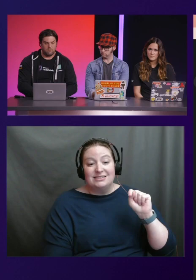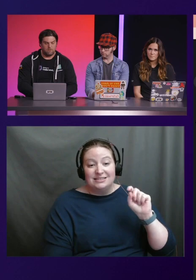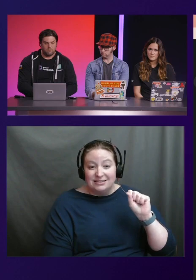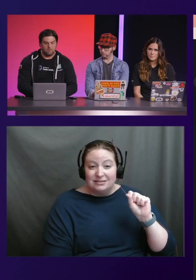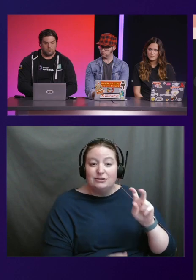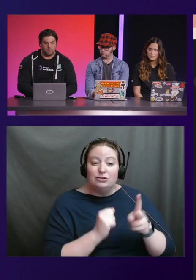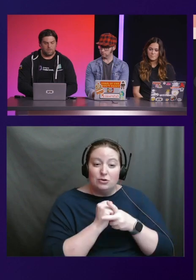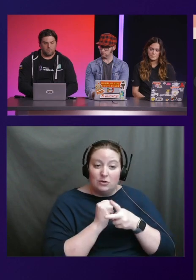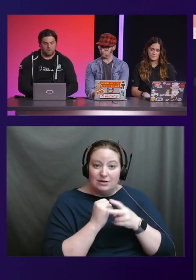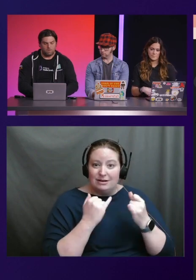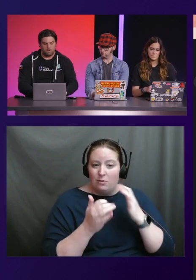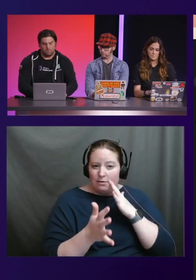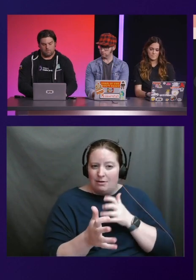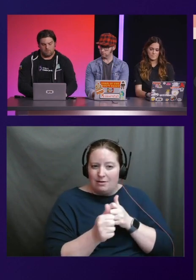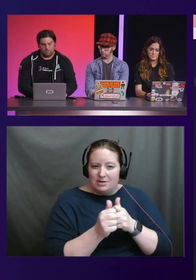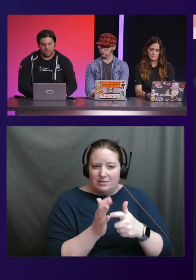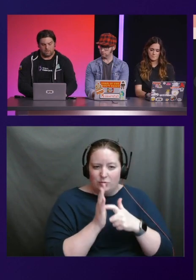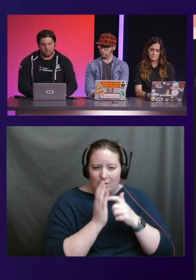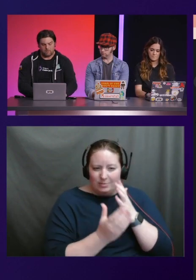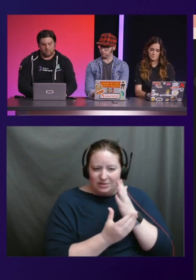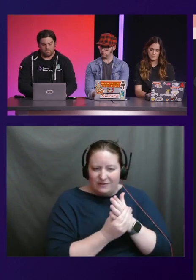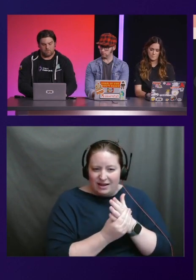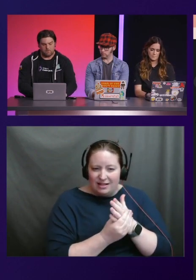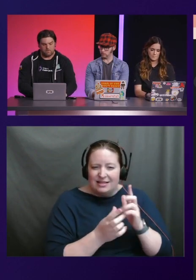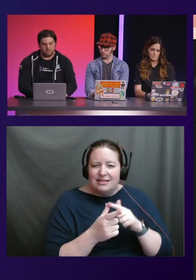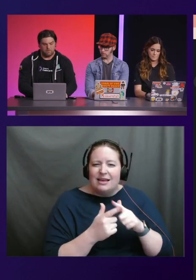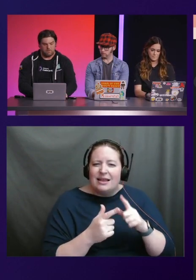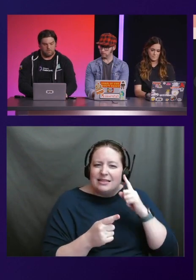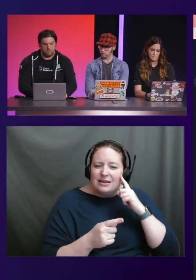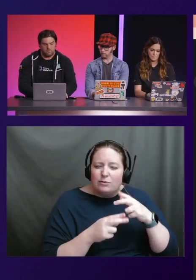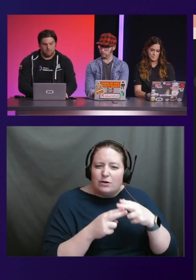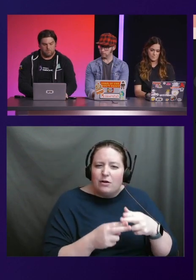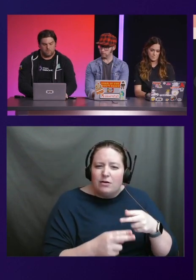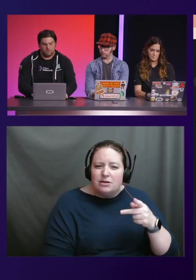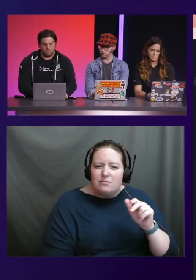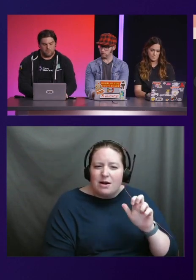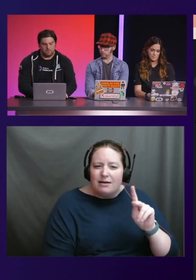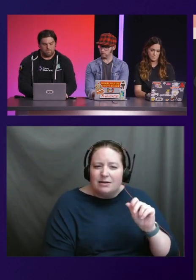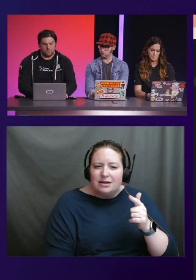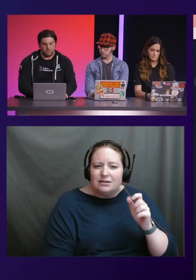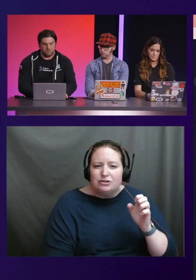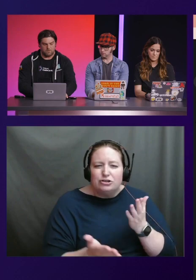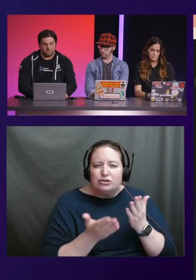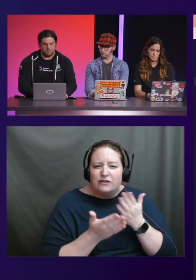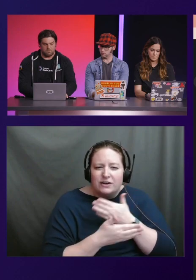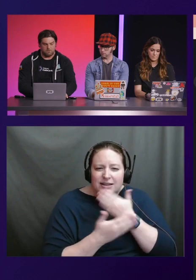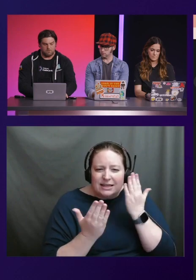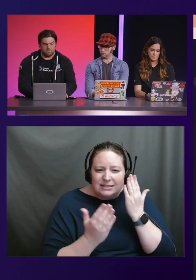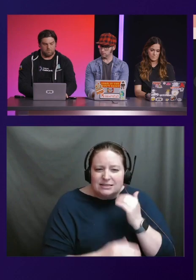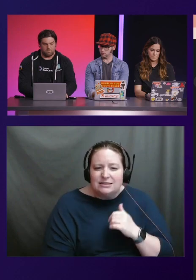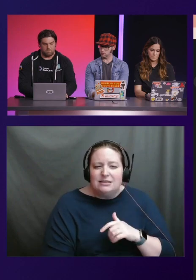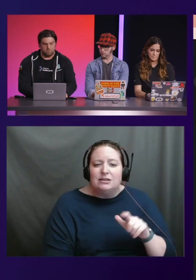file. And I think we called the package serverless. And we should be on version